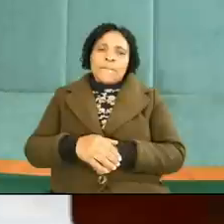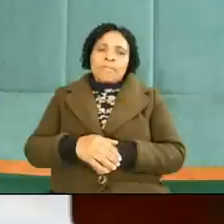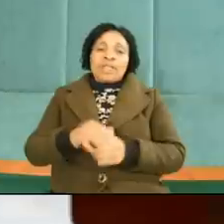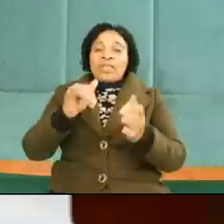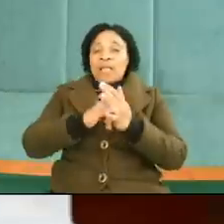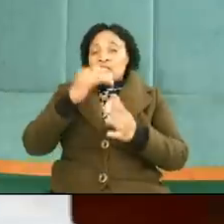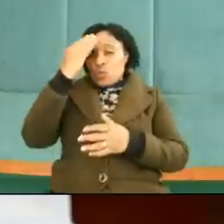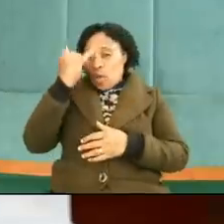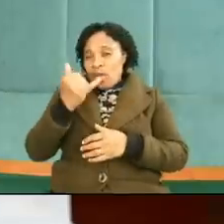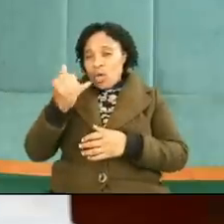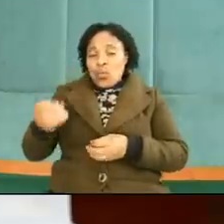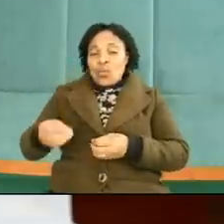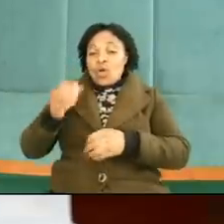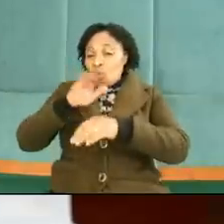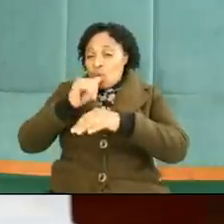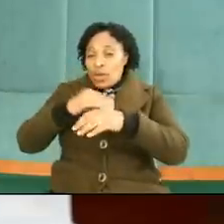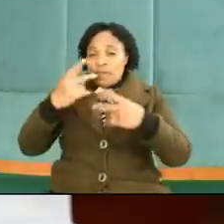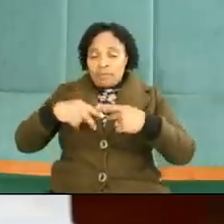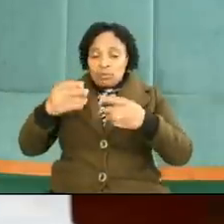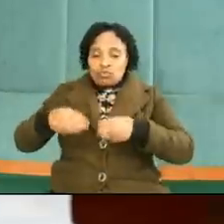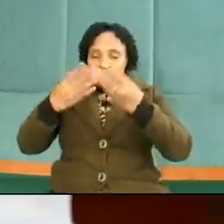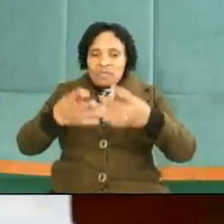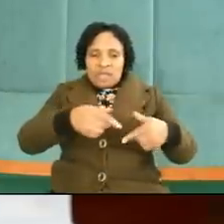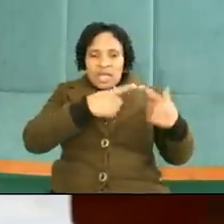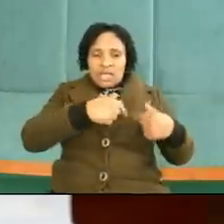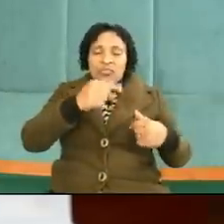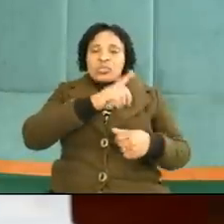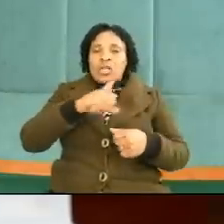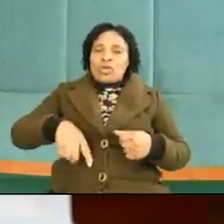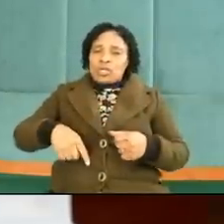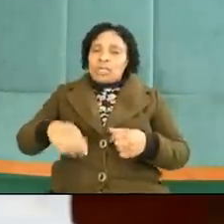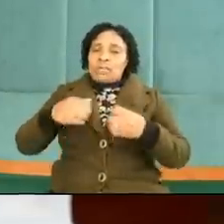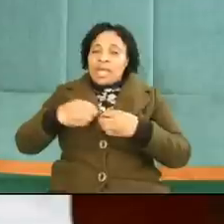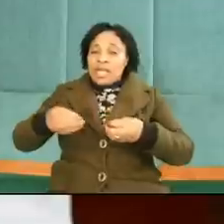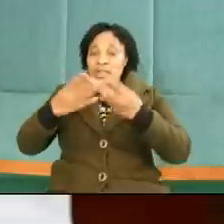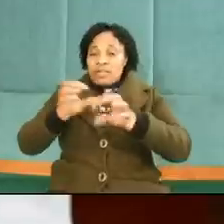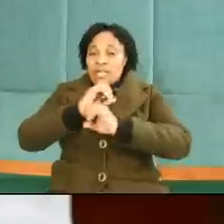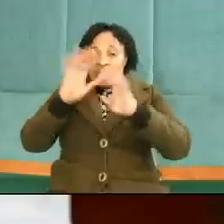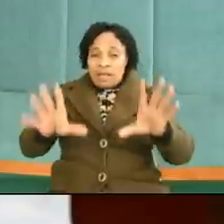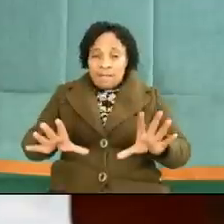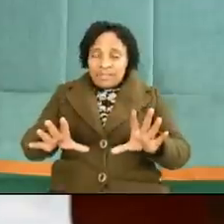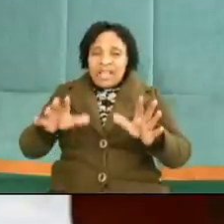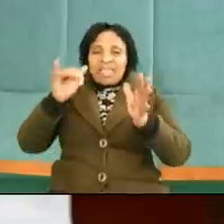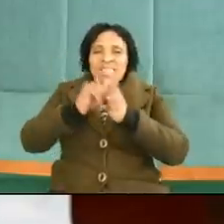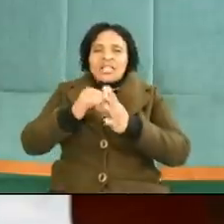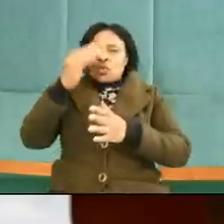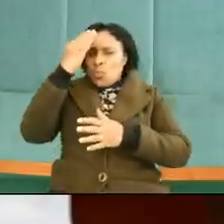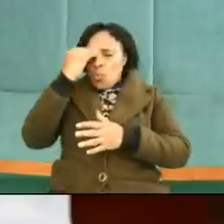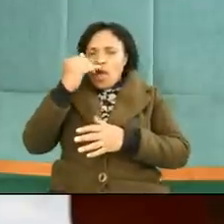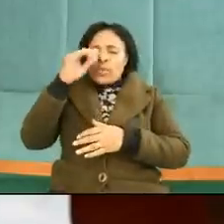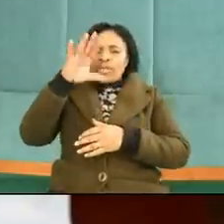That's why we call people to give their heart to the Lord. Let me say this loud and clear. That's why we are taking in